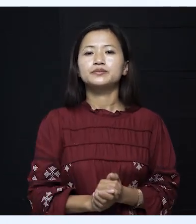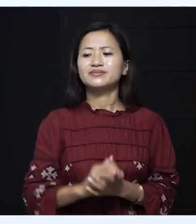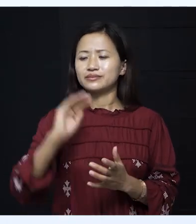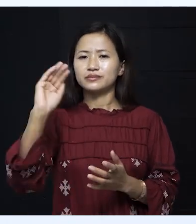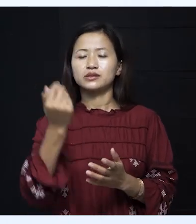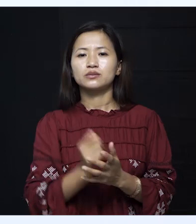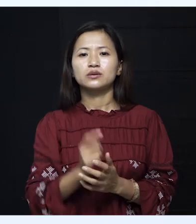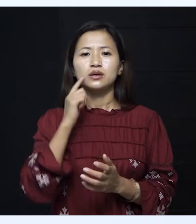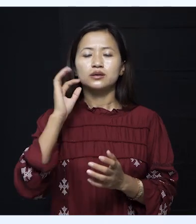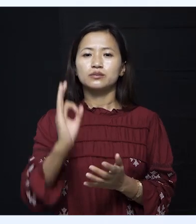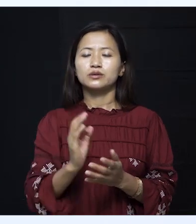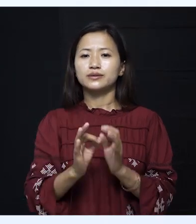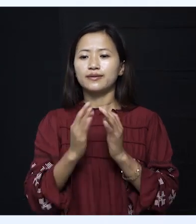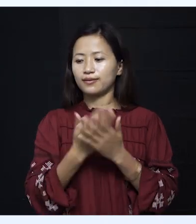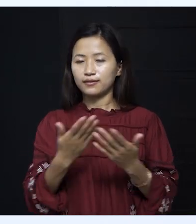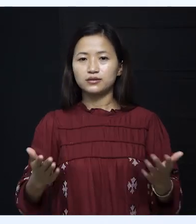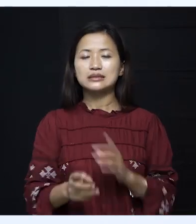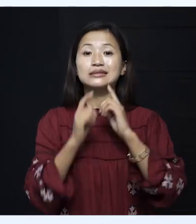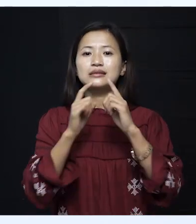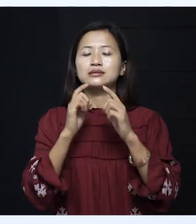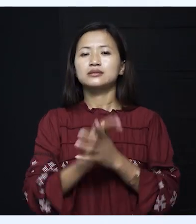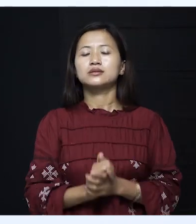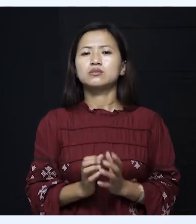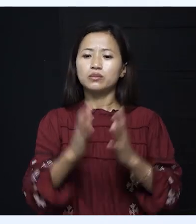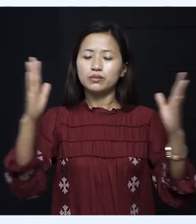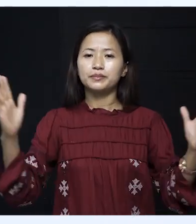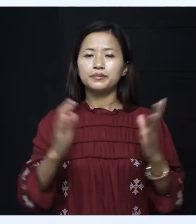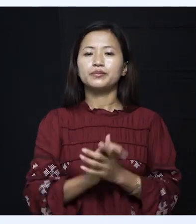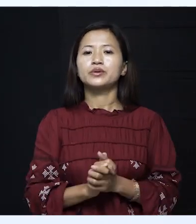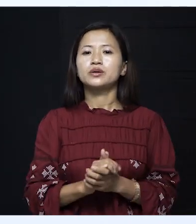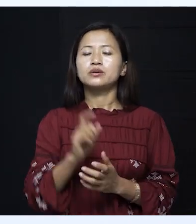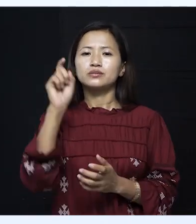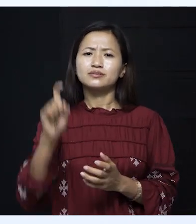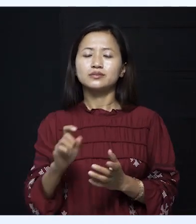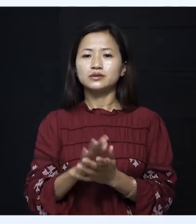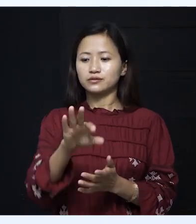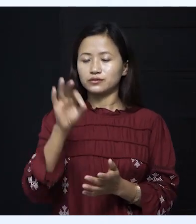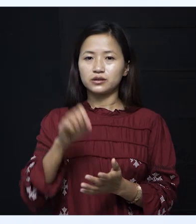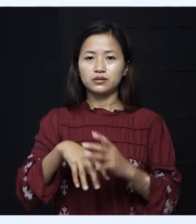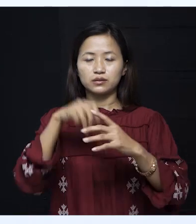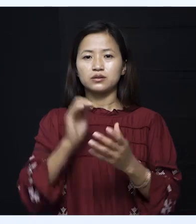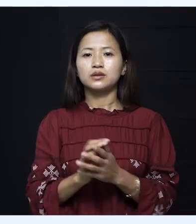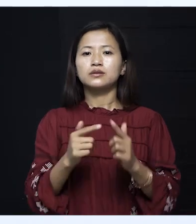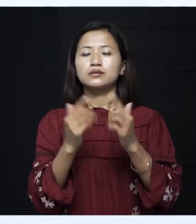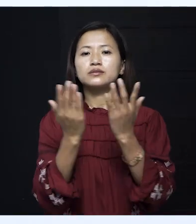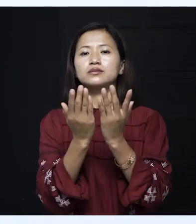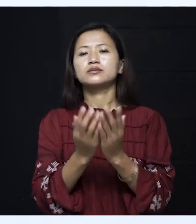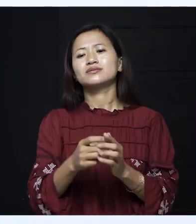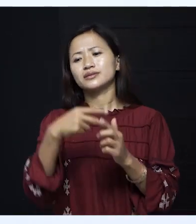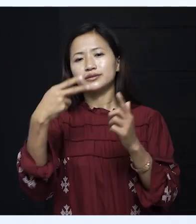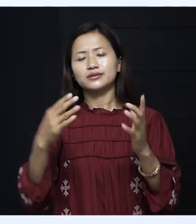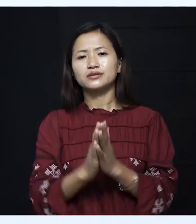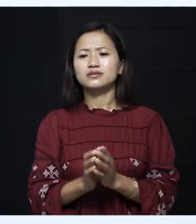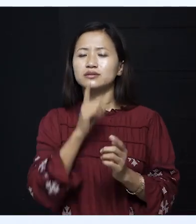some of only the important things and discussed. There's still so much more that you need to find out, but your textbook is designed in such a